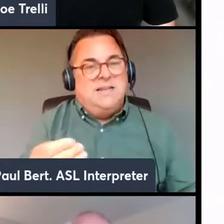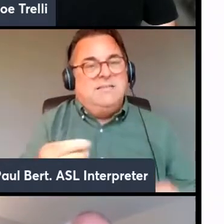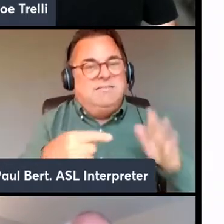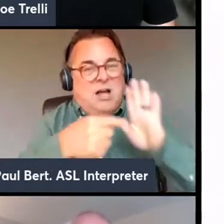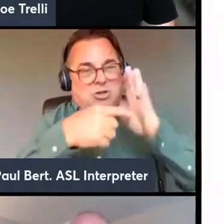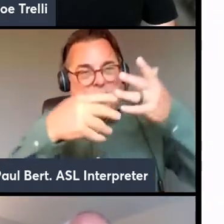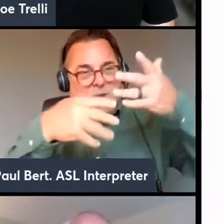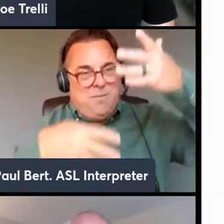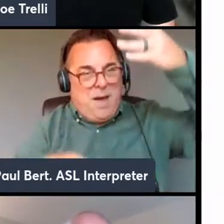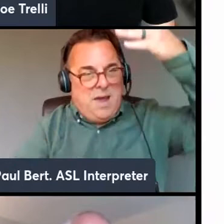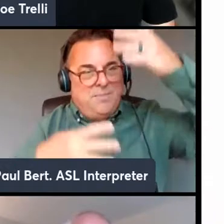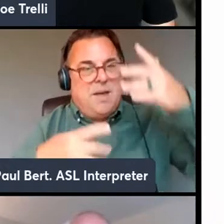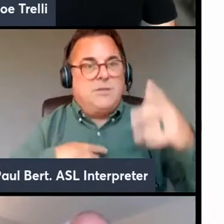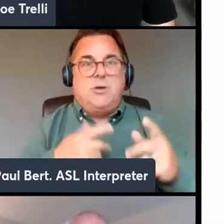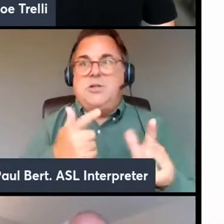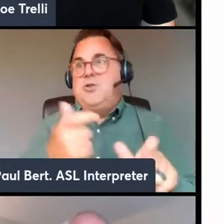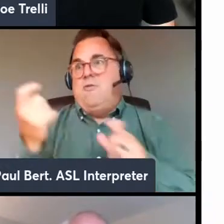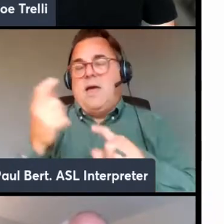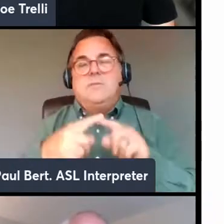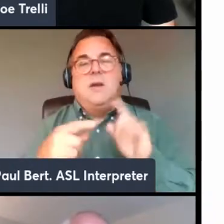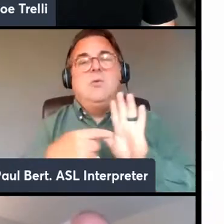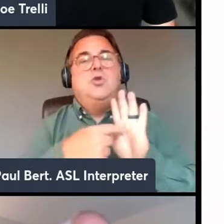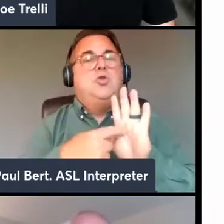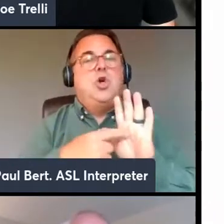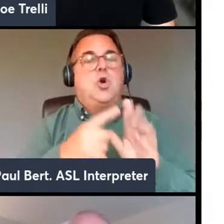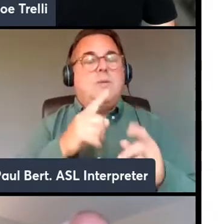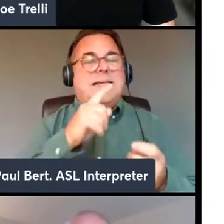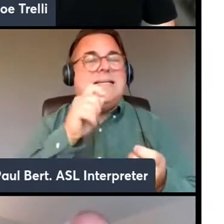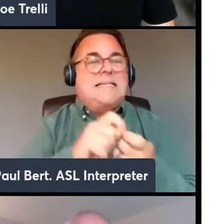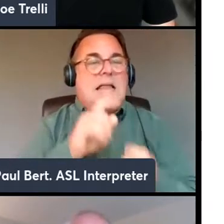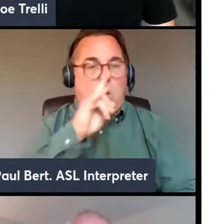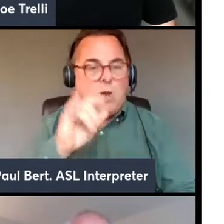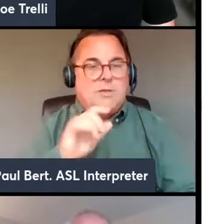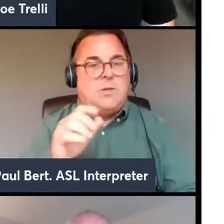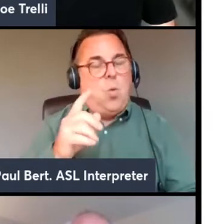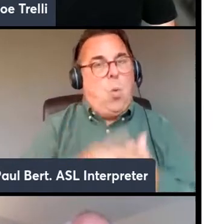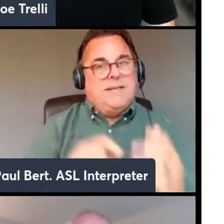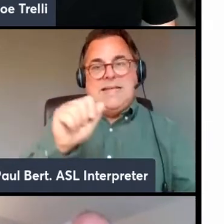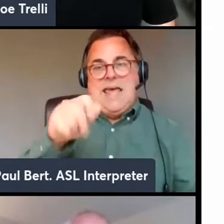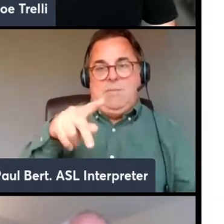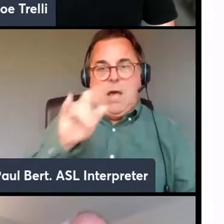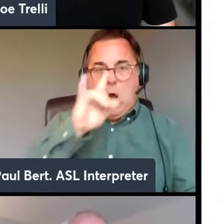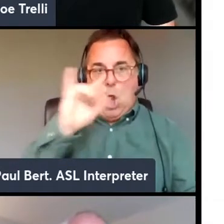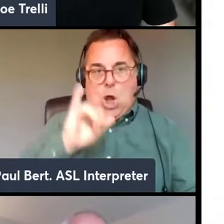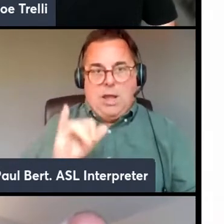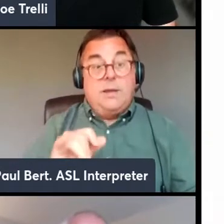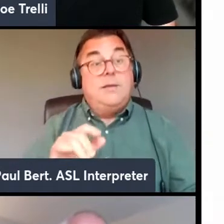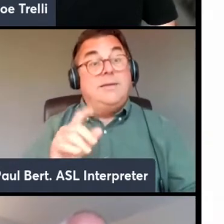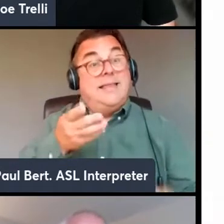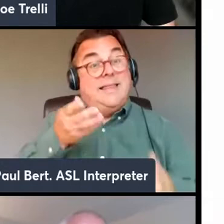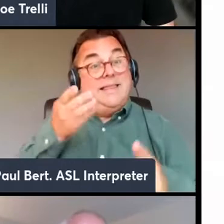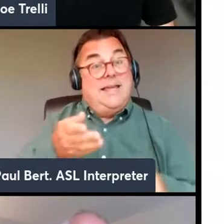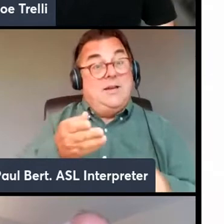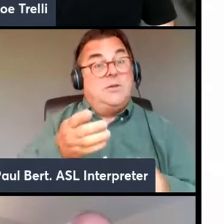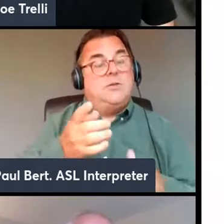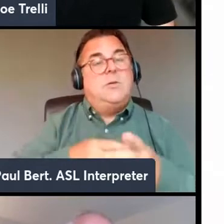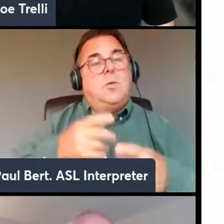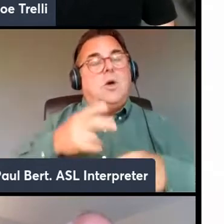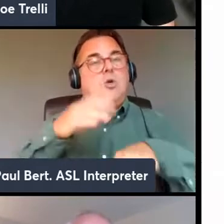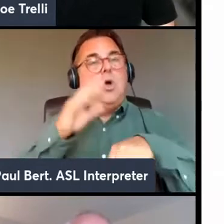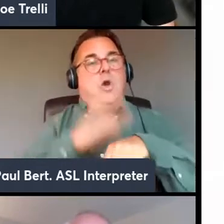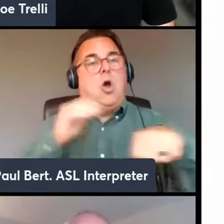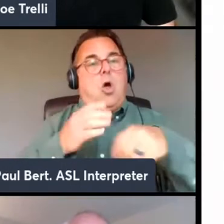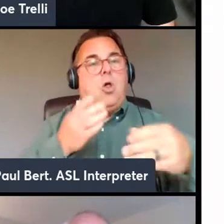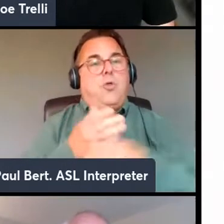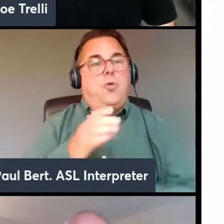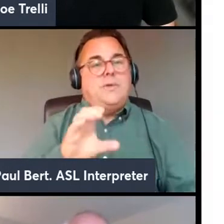here. Sorry to move around, but I want to show you the actual API. So here's here's what you can call through the